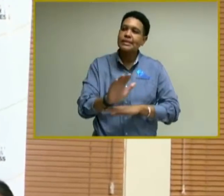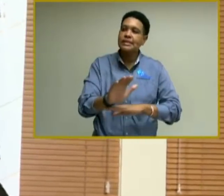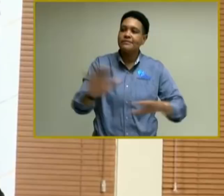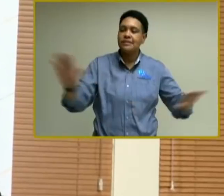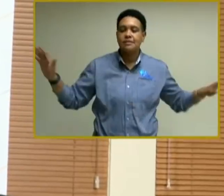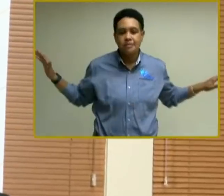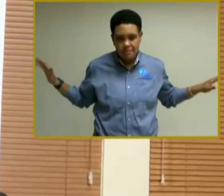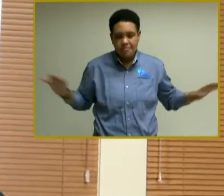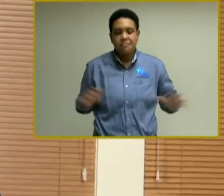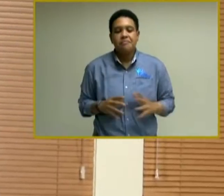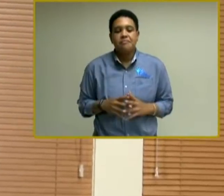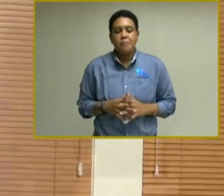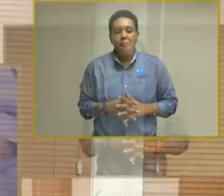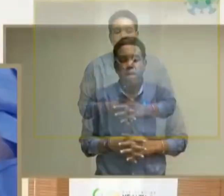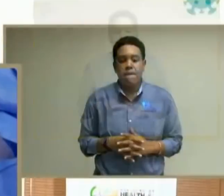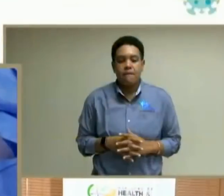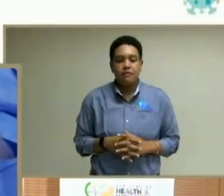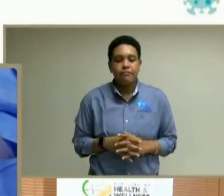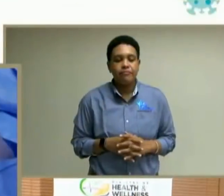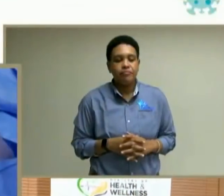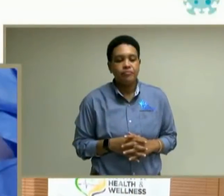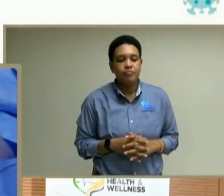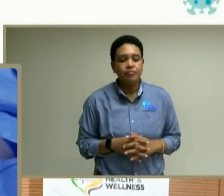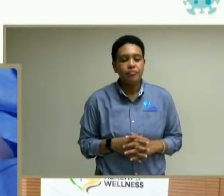Thank you, Minister, and good evening, everyone.